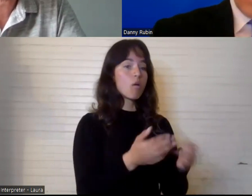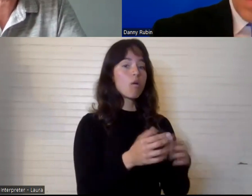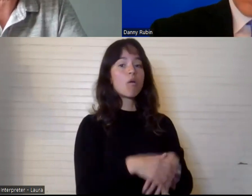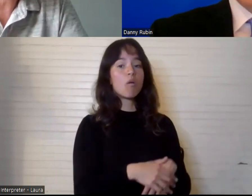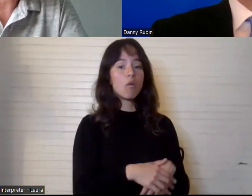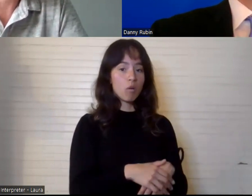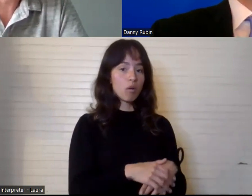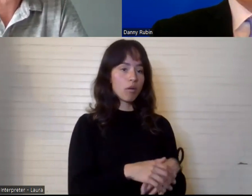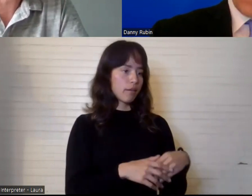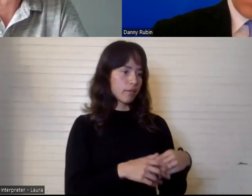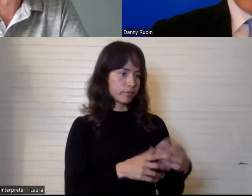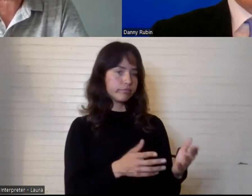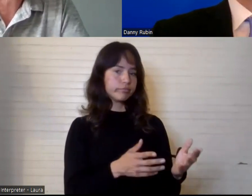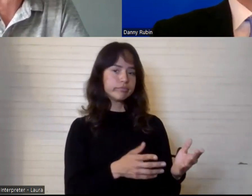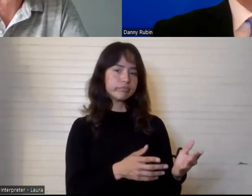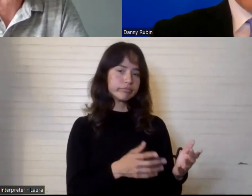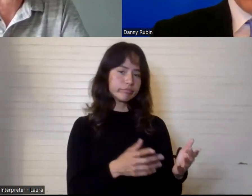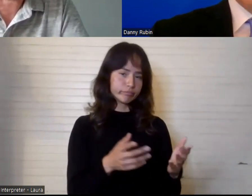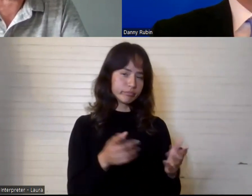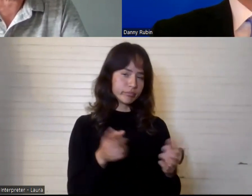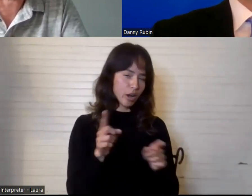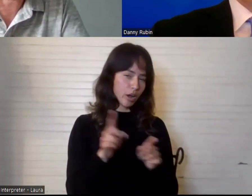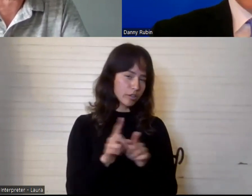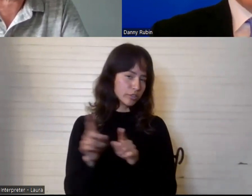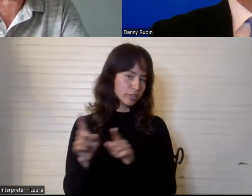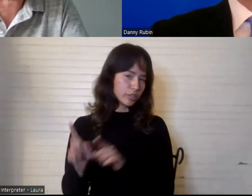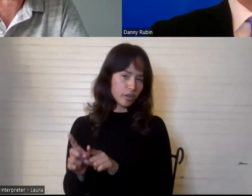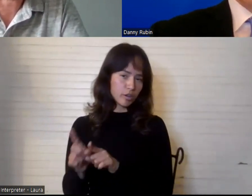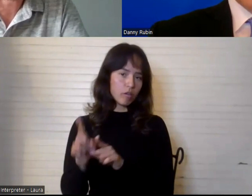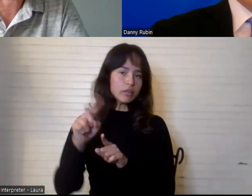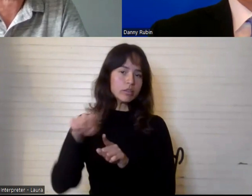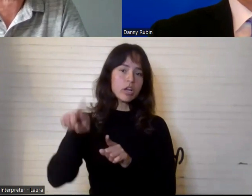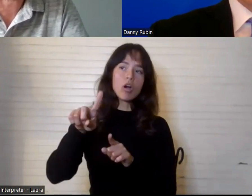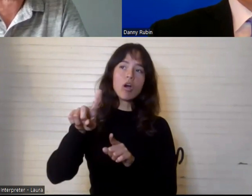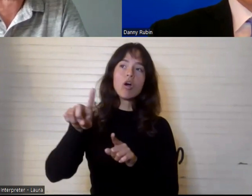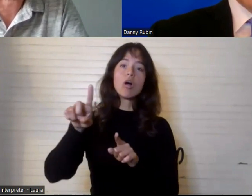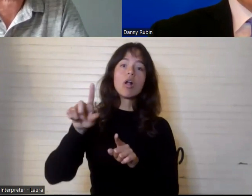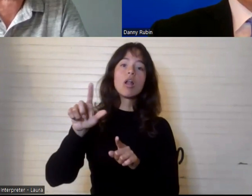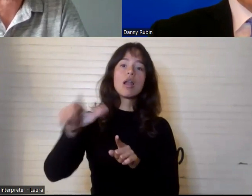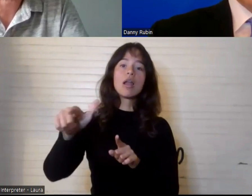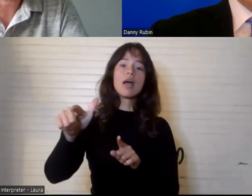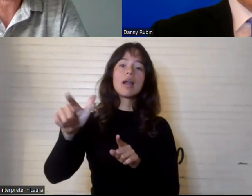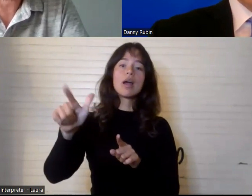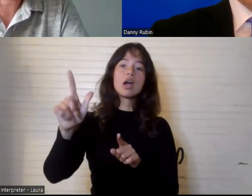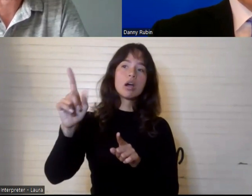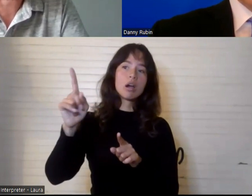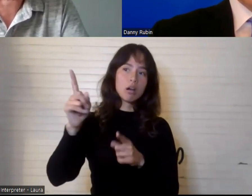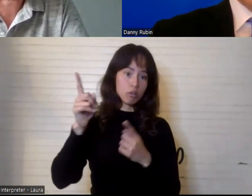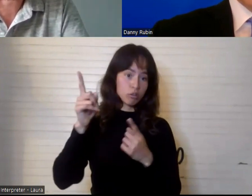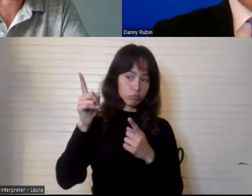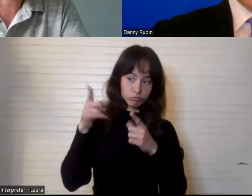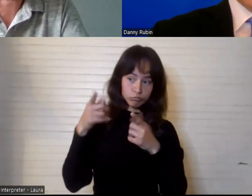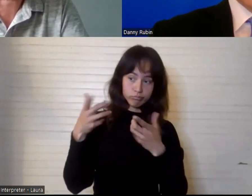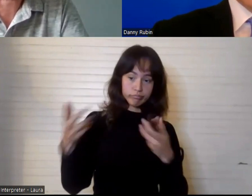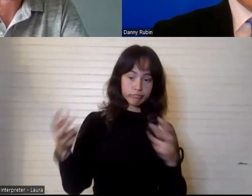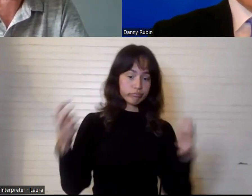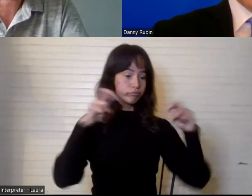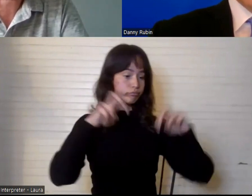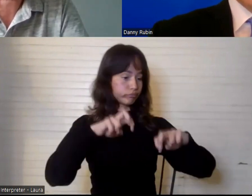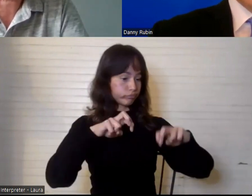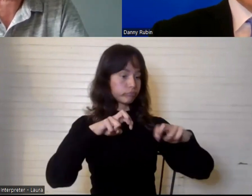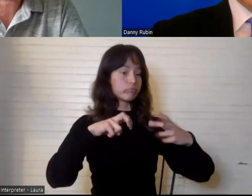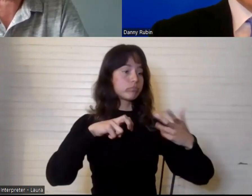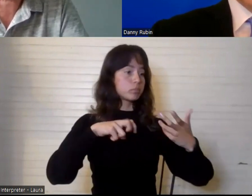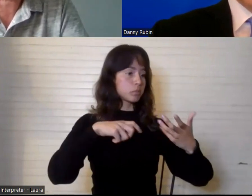they understand, but also they're reporting back to the owner or the CMO or the IT director, and they need to be able to articulate what